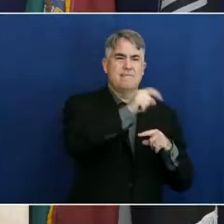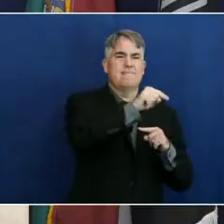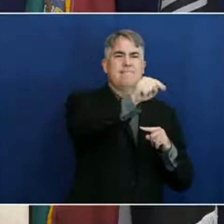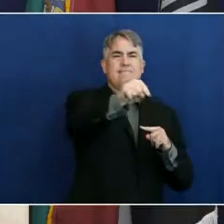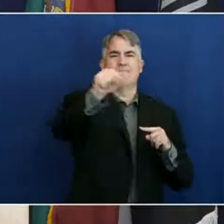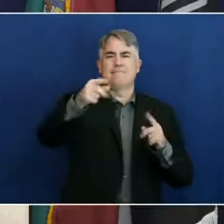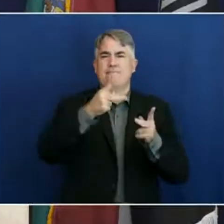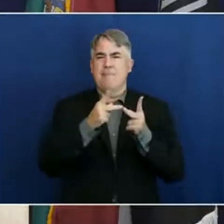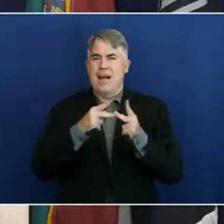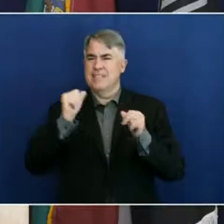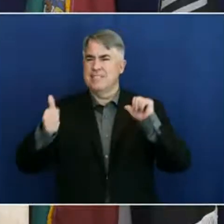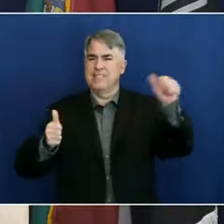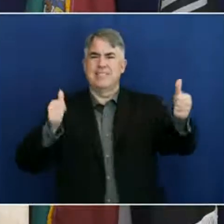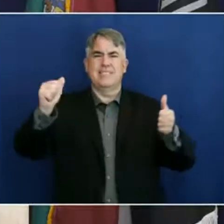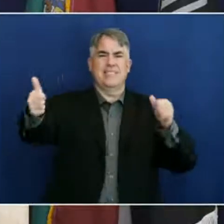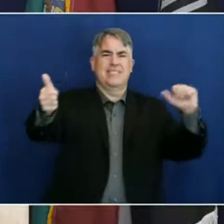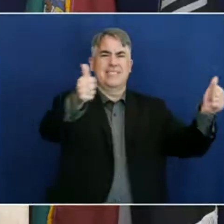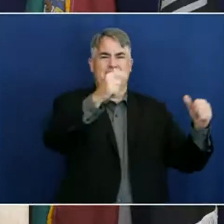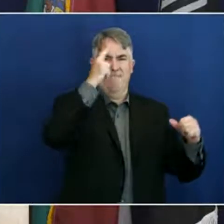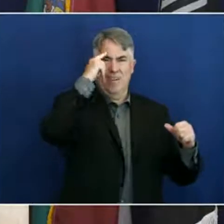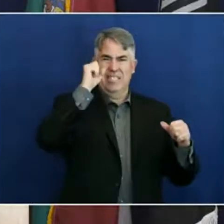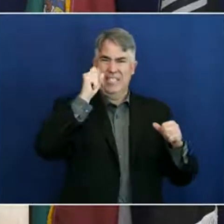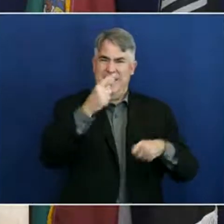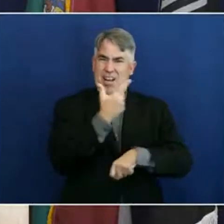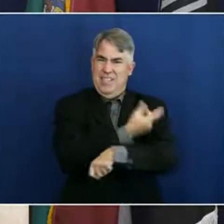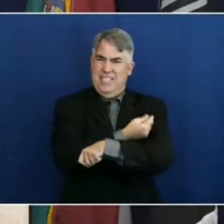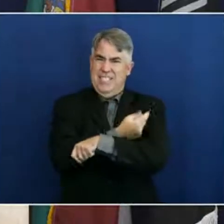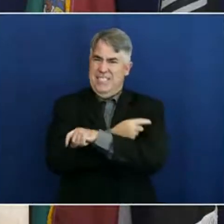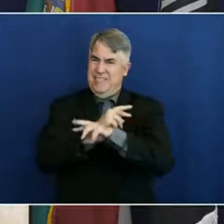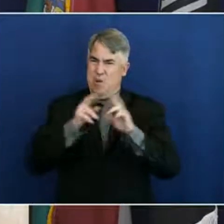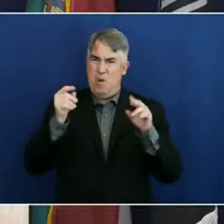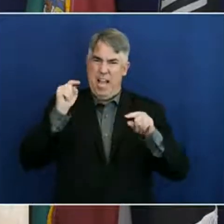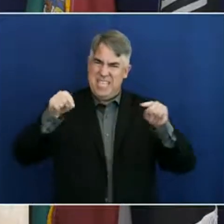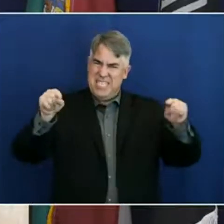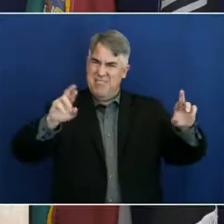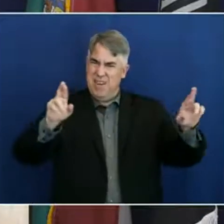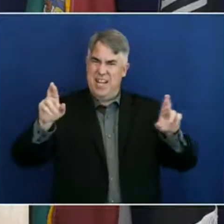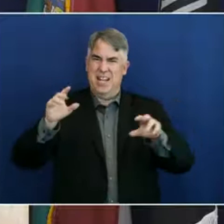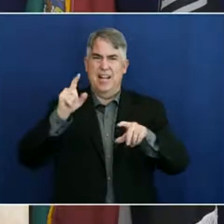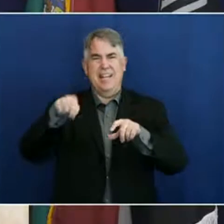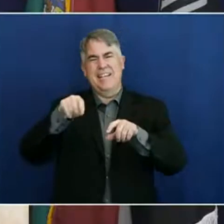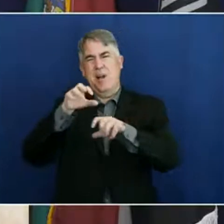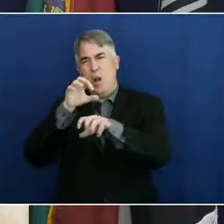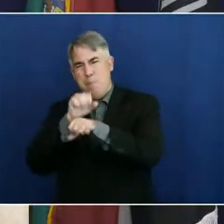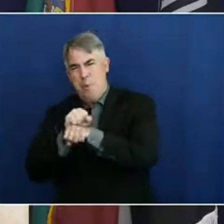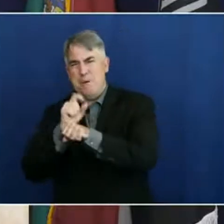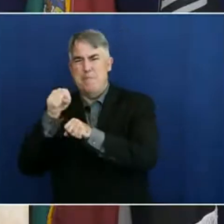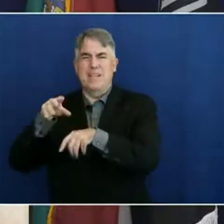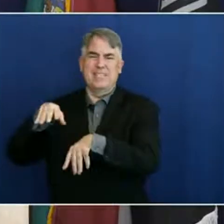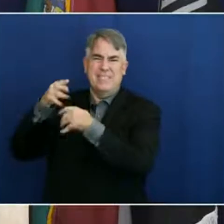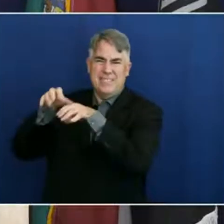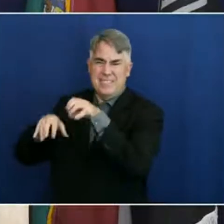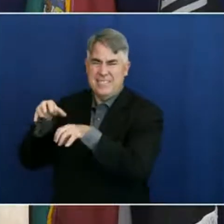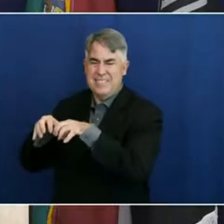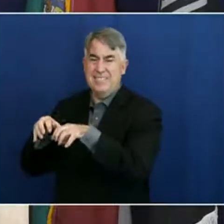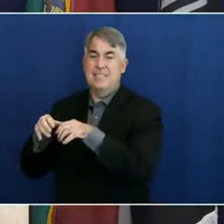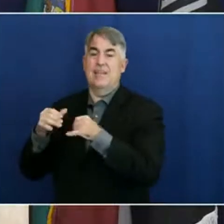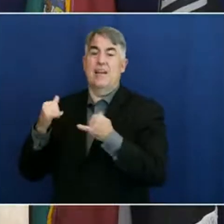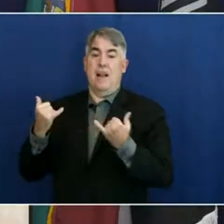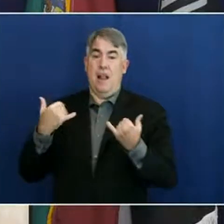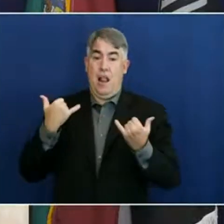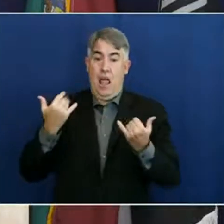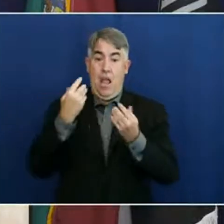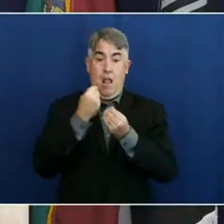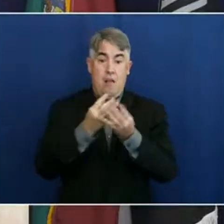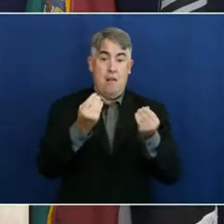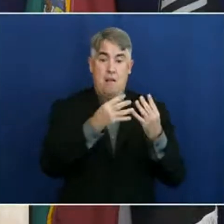And the intense demand for each of those appointments in each of those spots. We spent most of the last 5 months talking about how difficult it was to get an